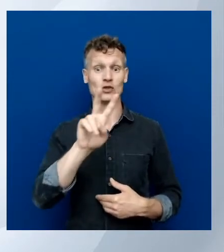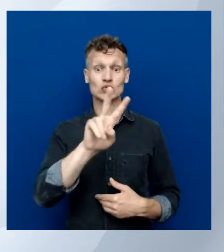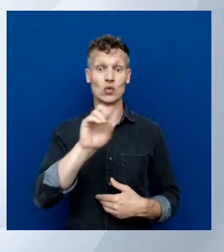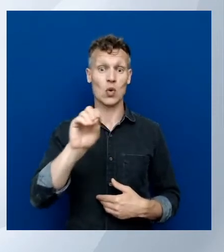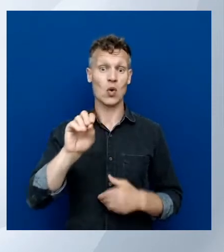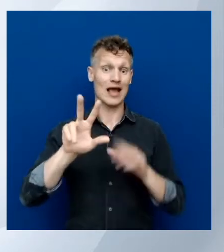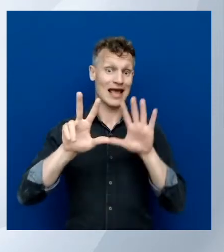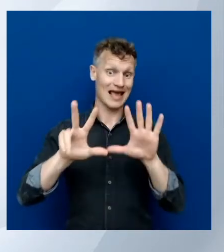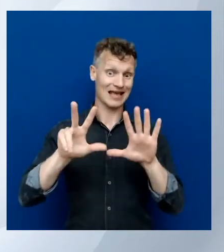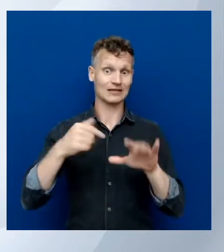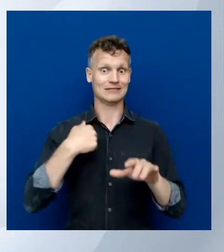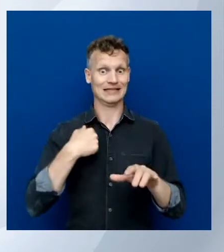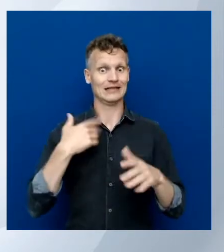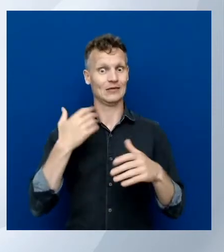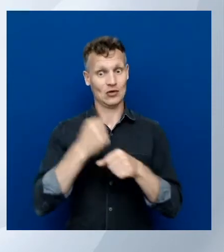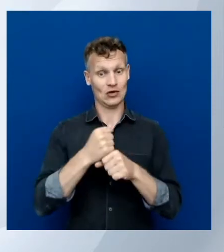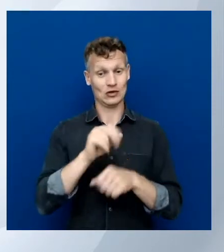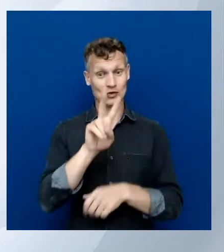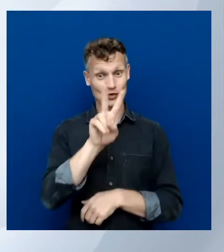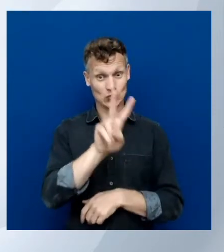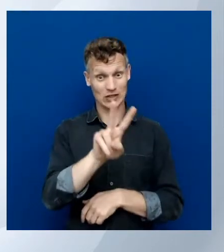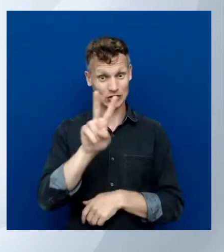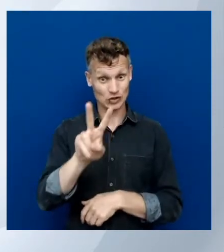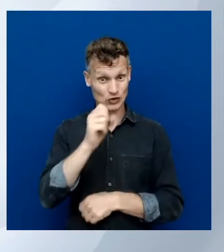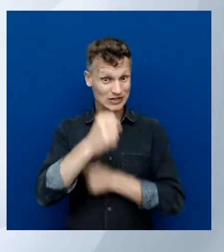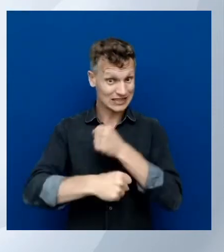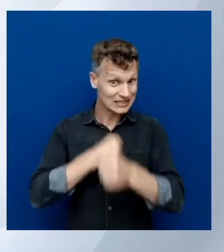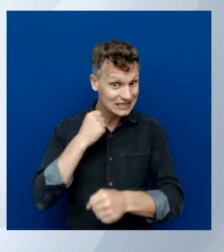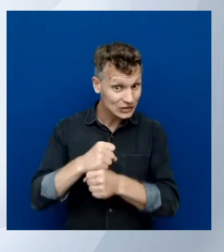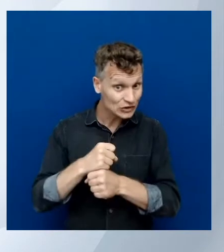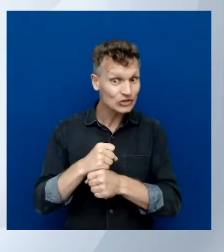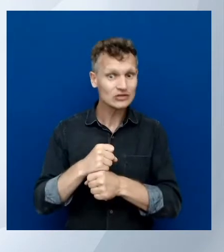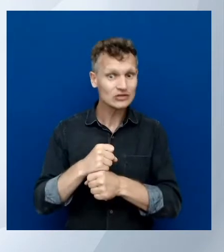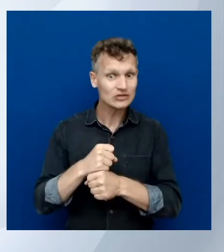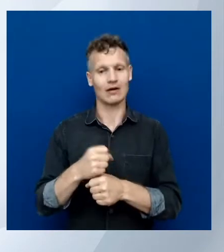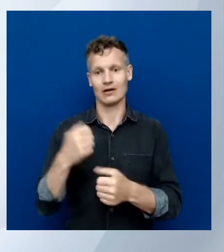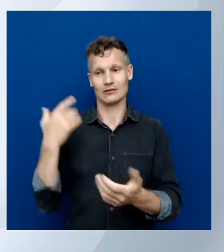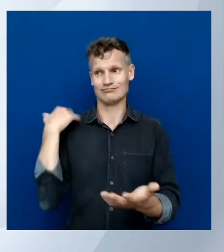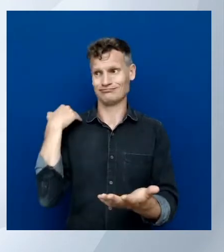in. In the 22 years, lots of stuff has happened.